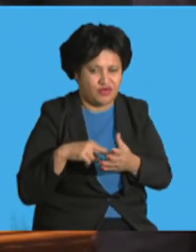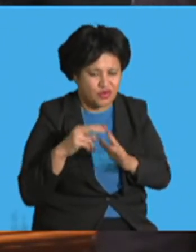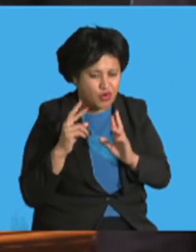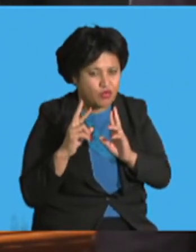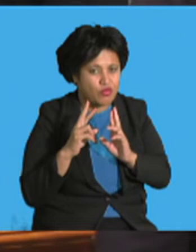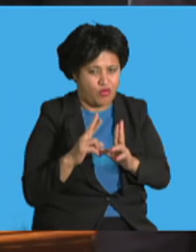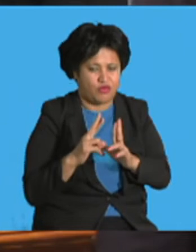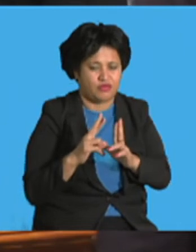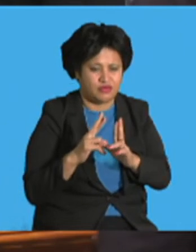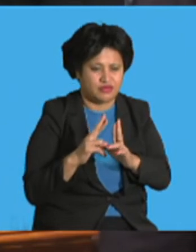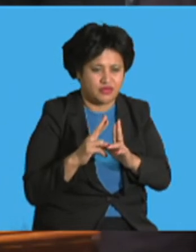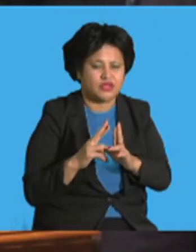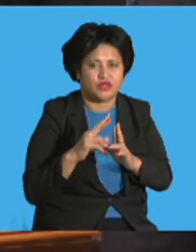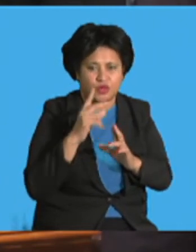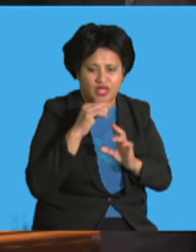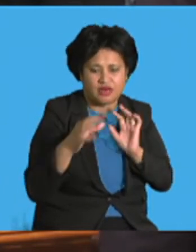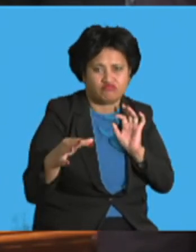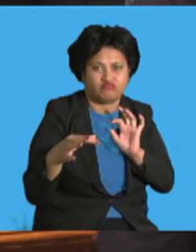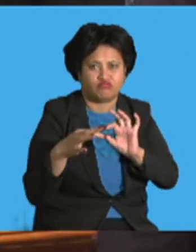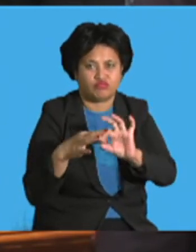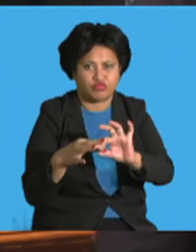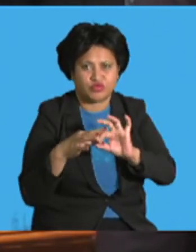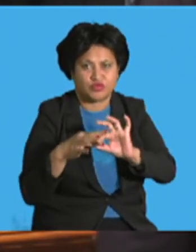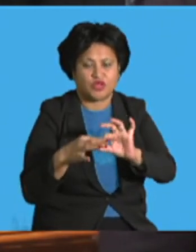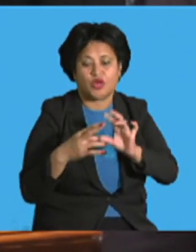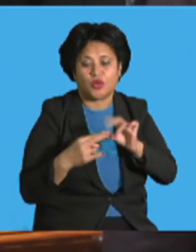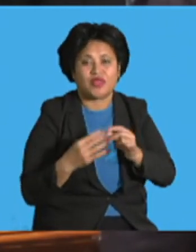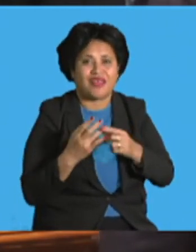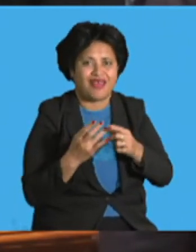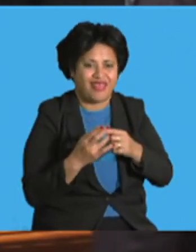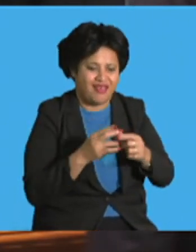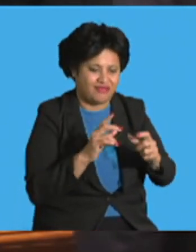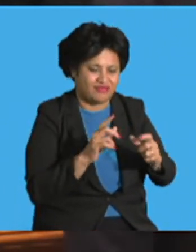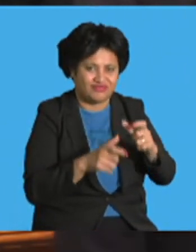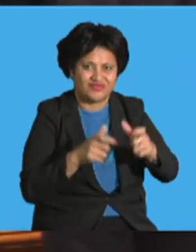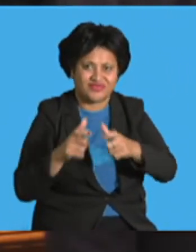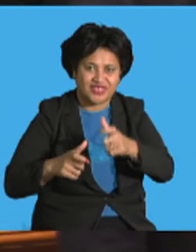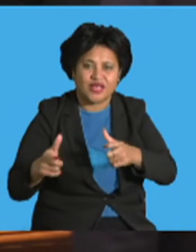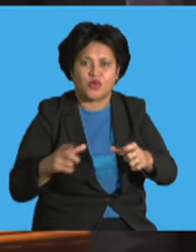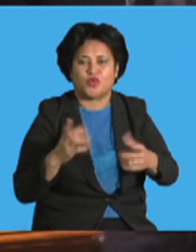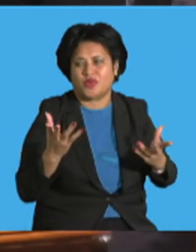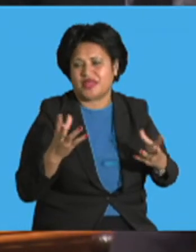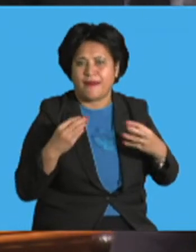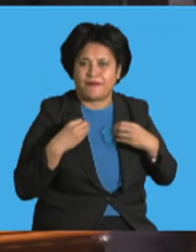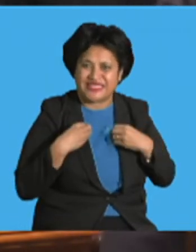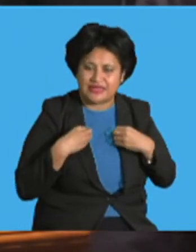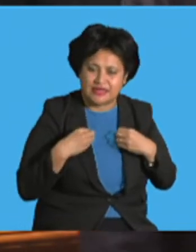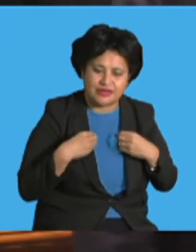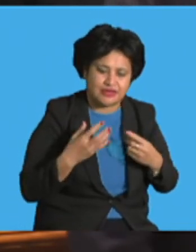build our relationships together with the key stakeholders, particularly the business communities in these